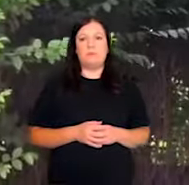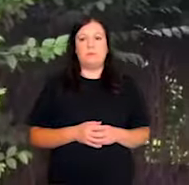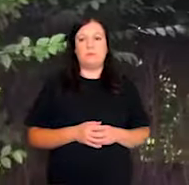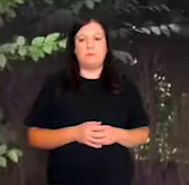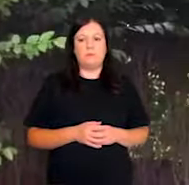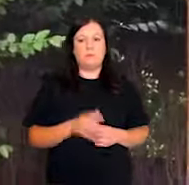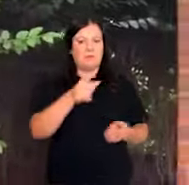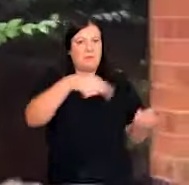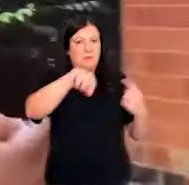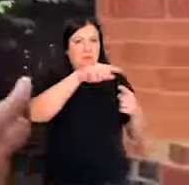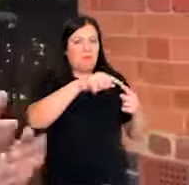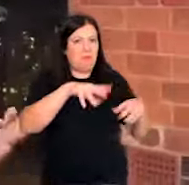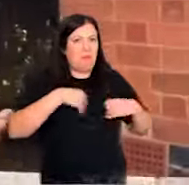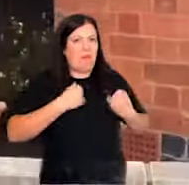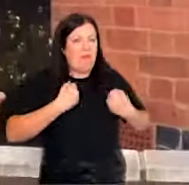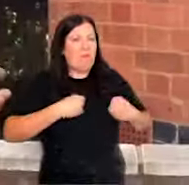Maybe they've got the virus.